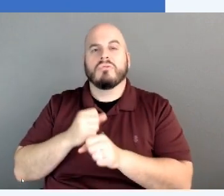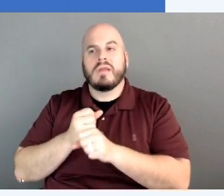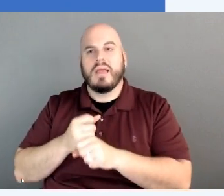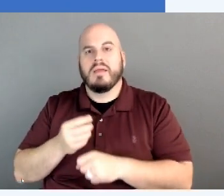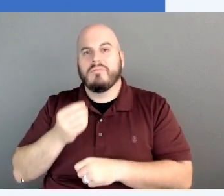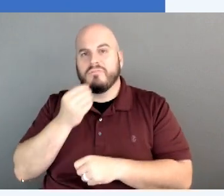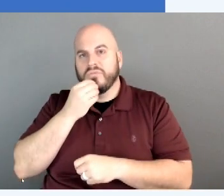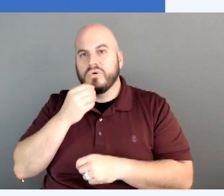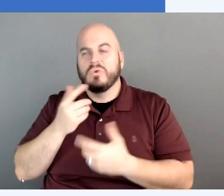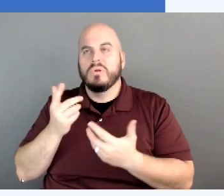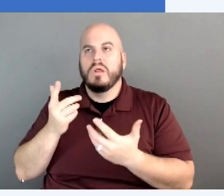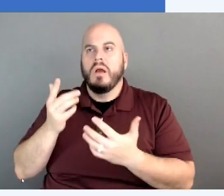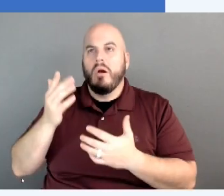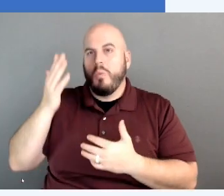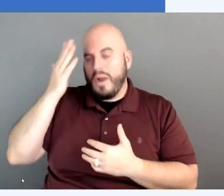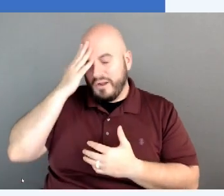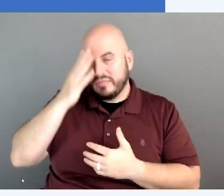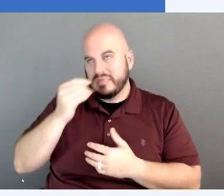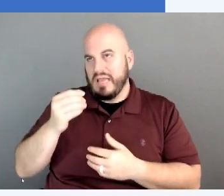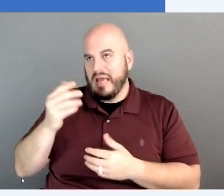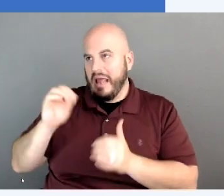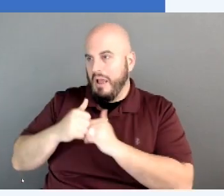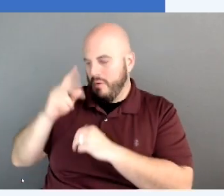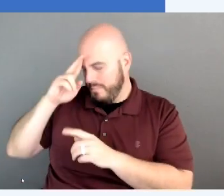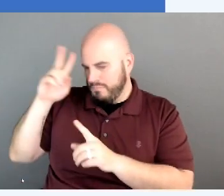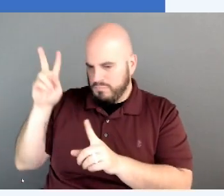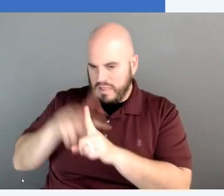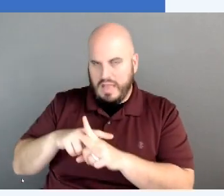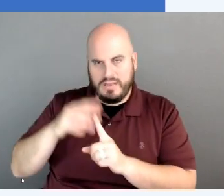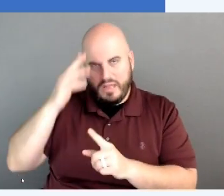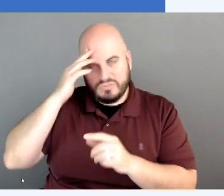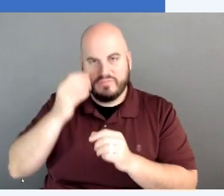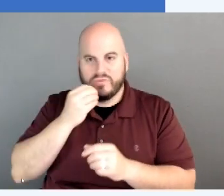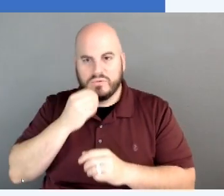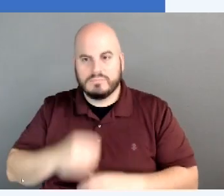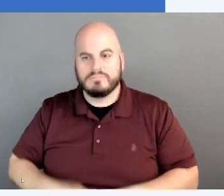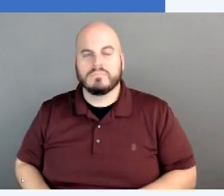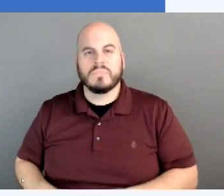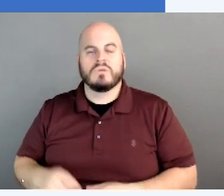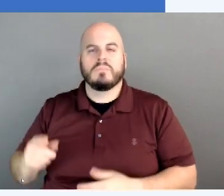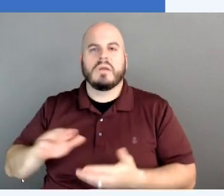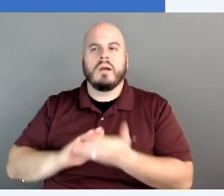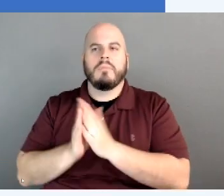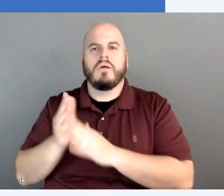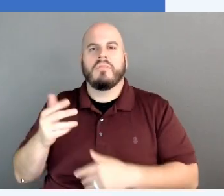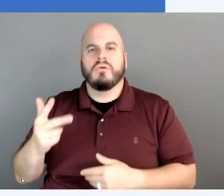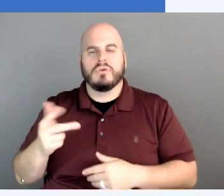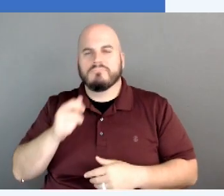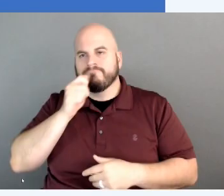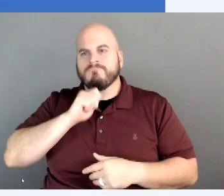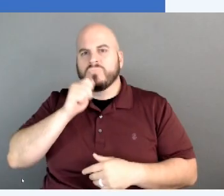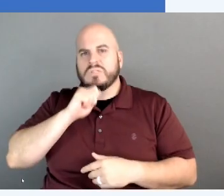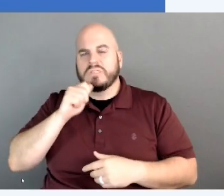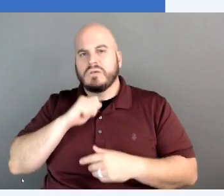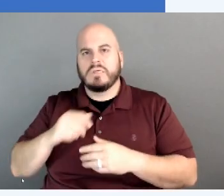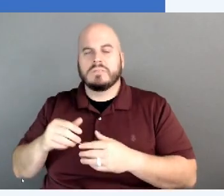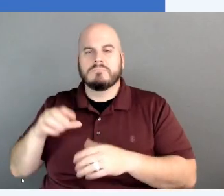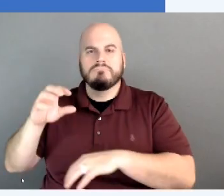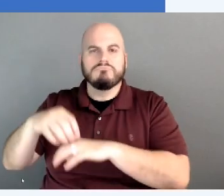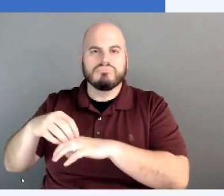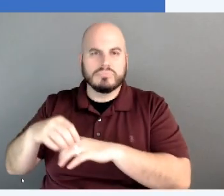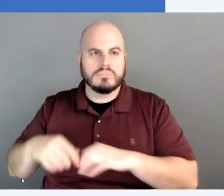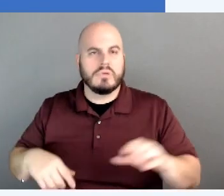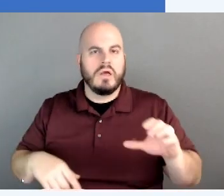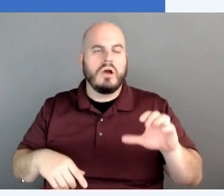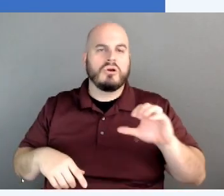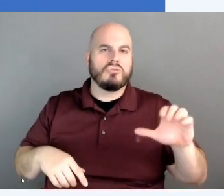knowledge of food. And so they'll be able to continue that, but they will be the third resilience hub. So John spoke about the resilience hubs at Meyer Center and out at Creekside. Family of